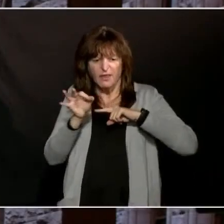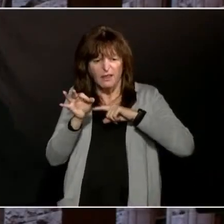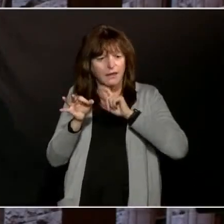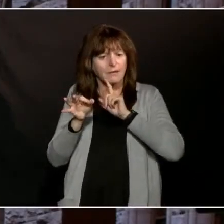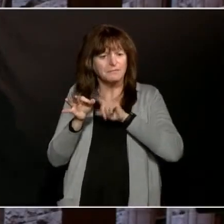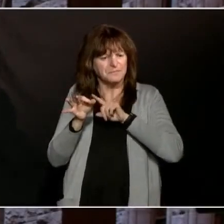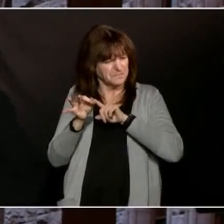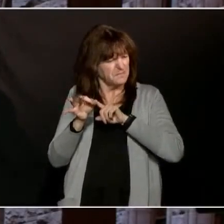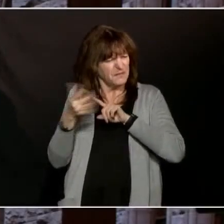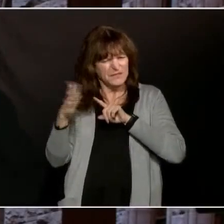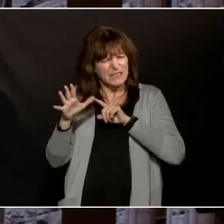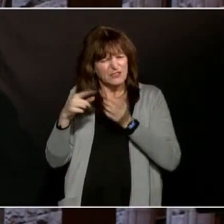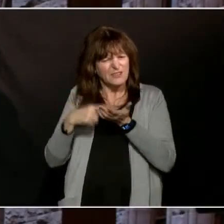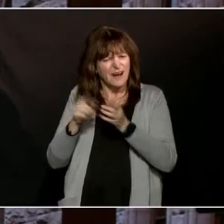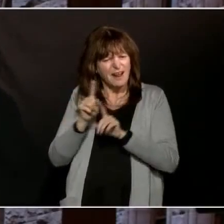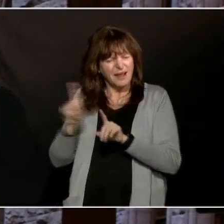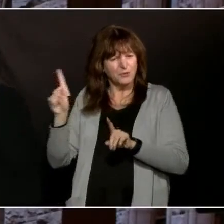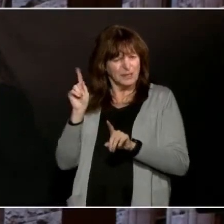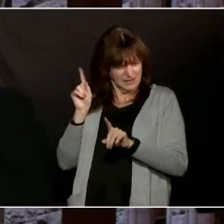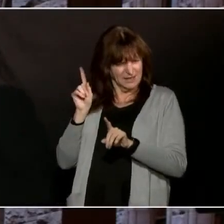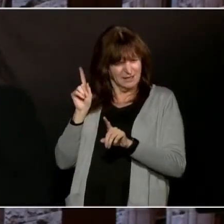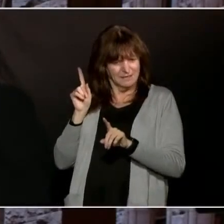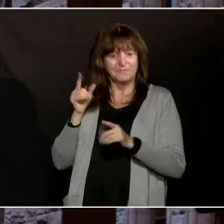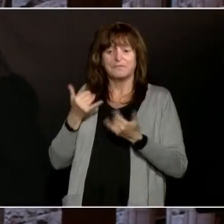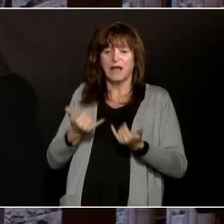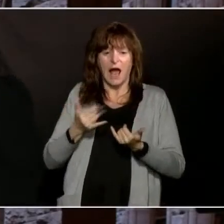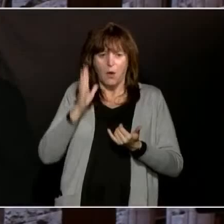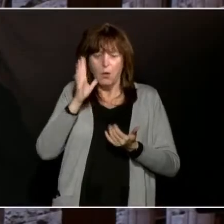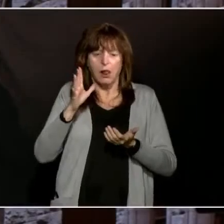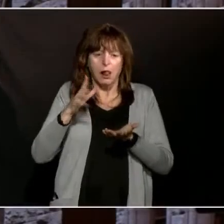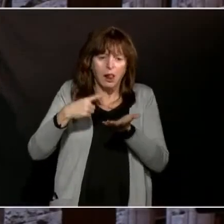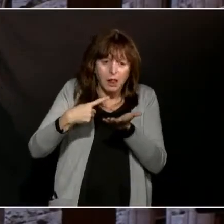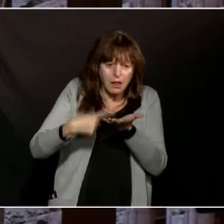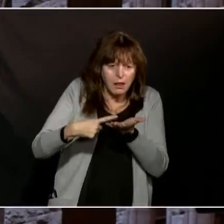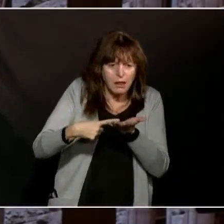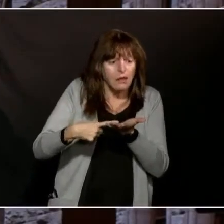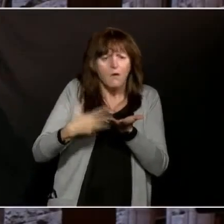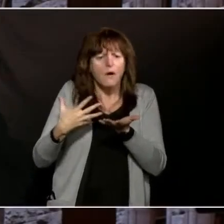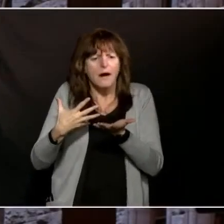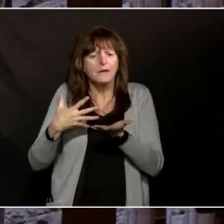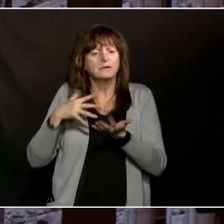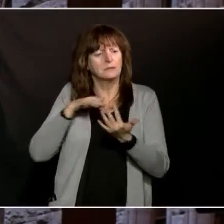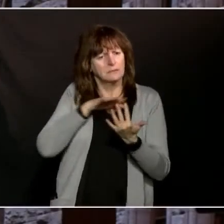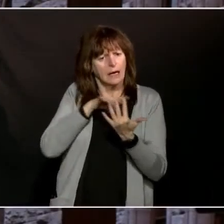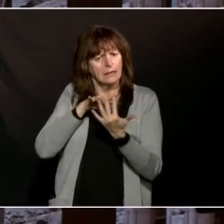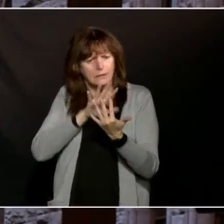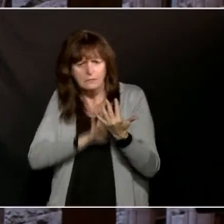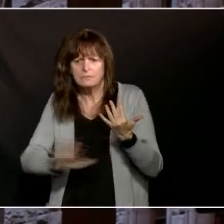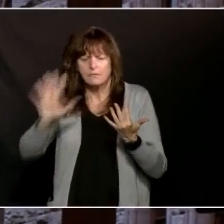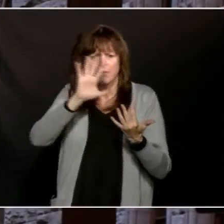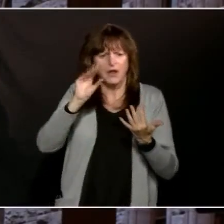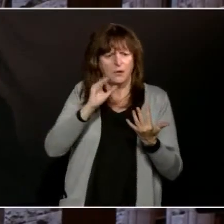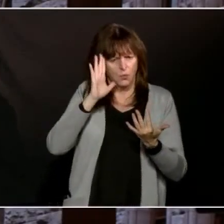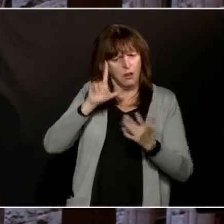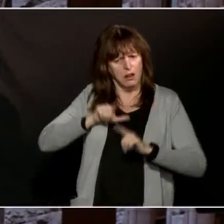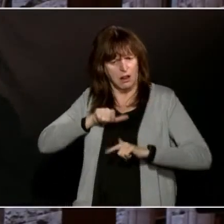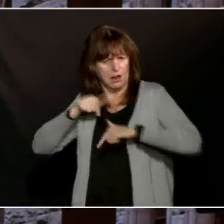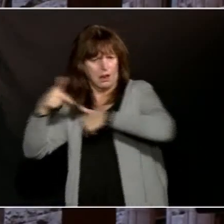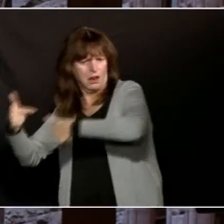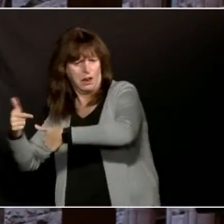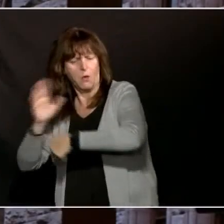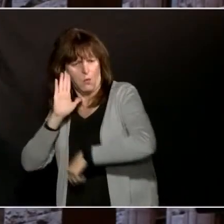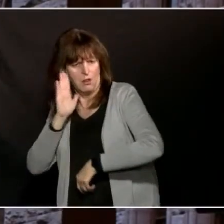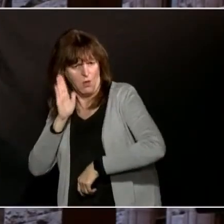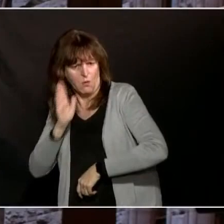going to talk about what we call a point prevalence study, a variance in Ontario study. And she'll give the details of that and when I introduce